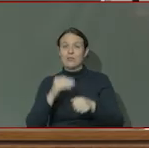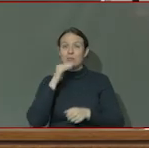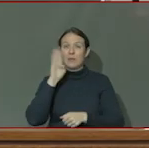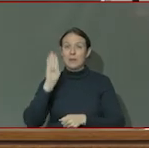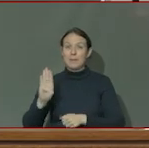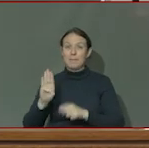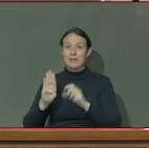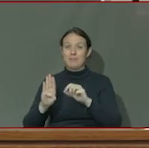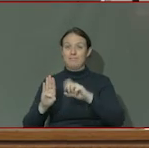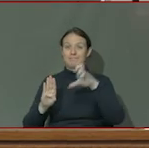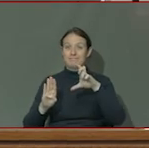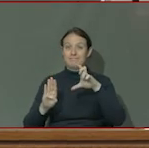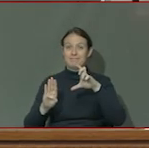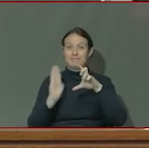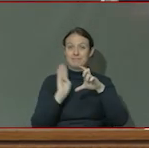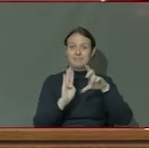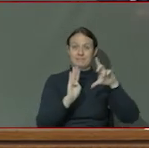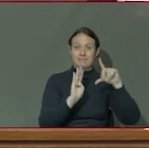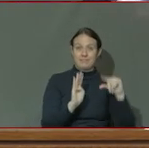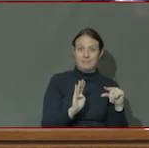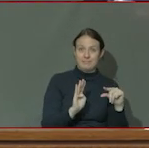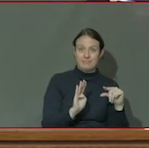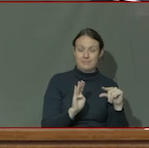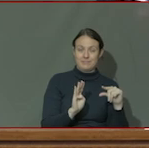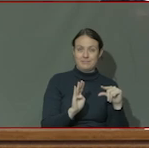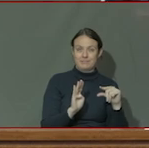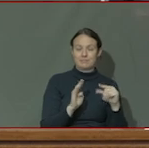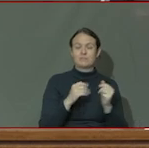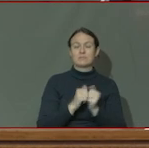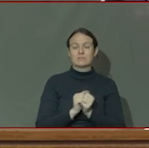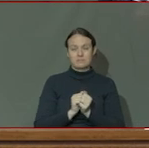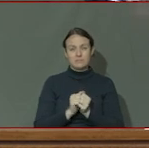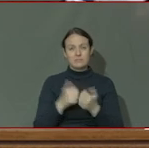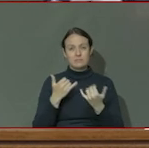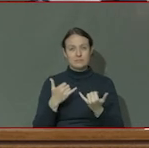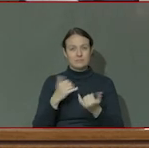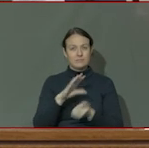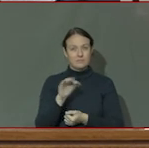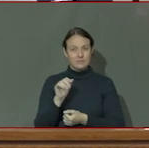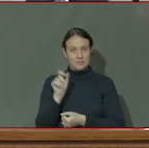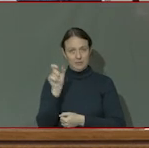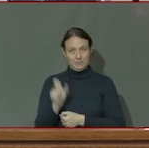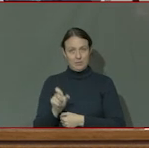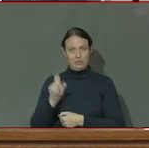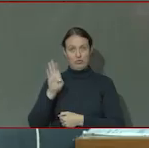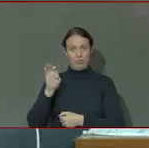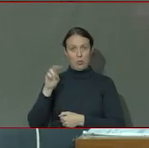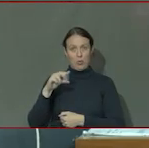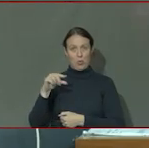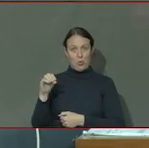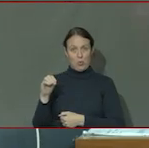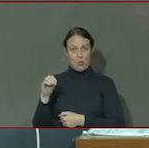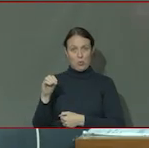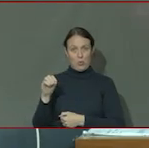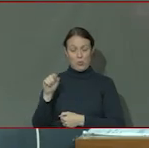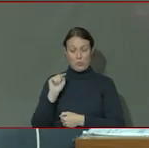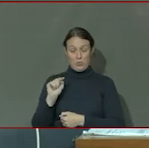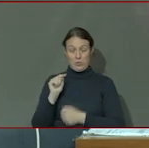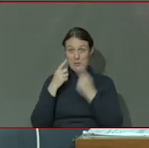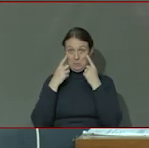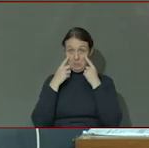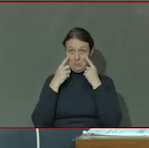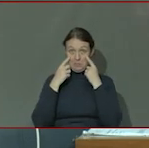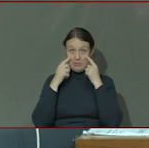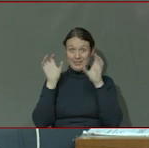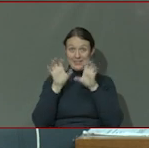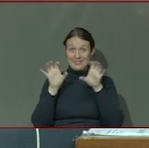B, like I said here, and small b. Now, I want to know that individual, Bongo, if you look into his eyes, he